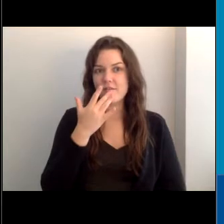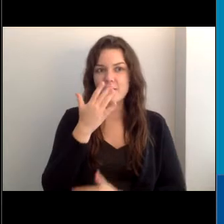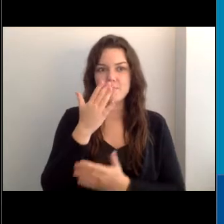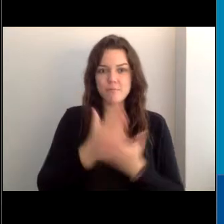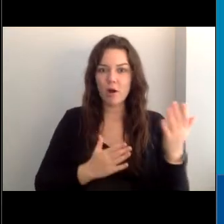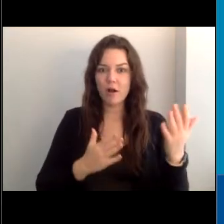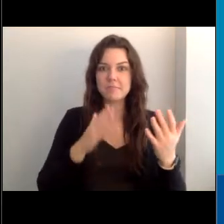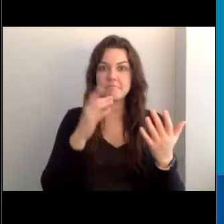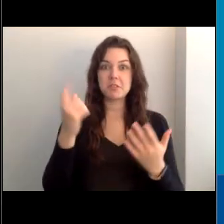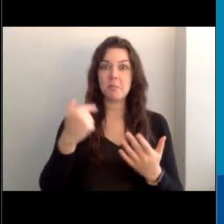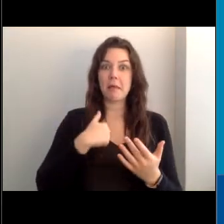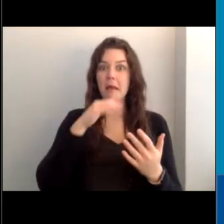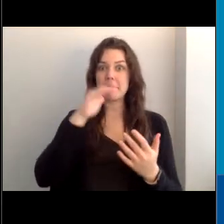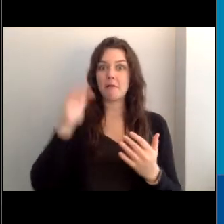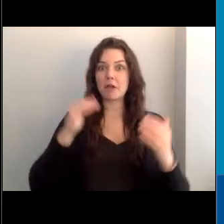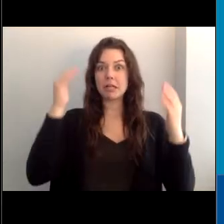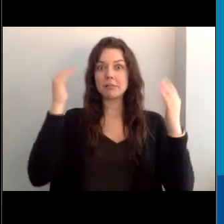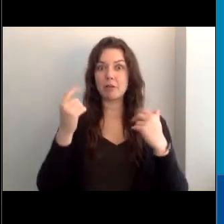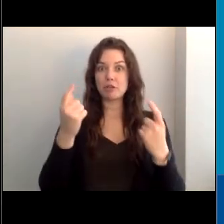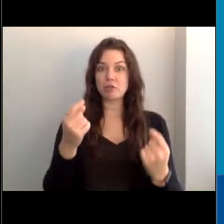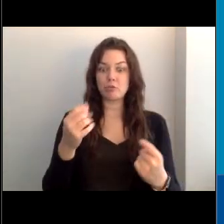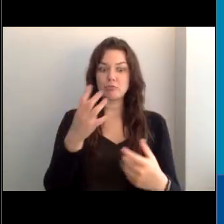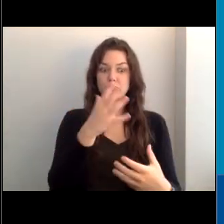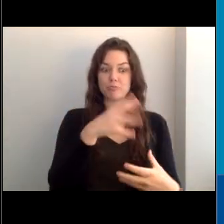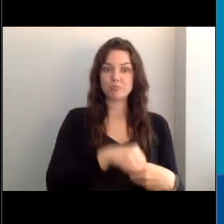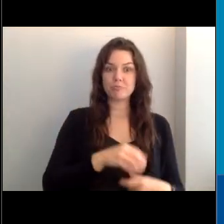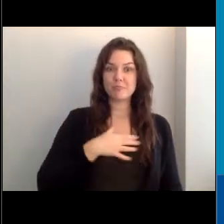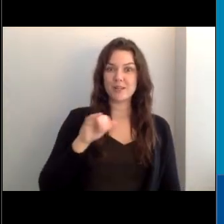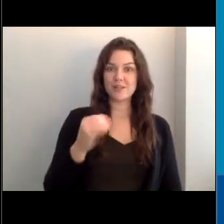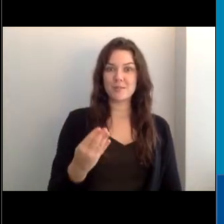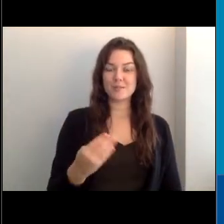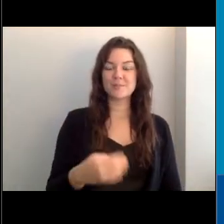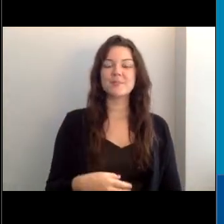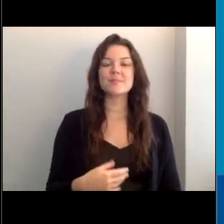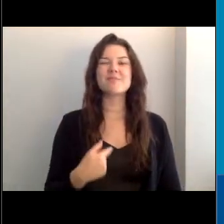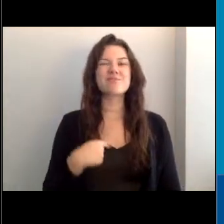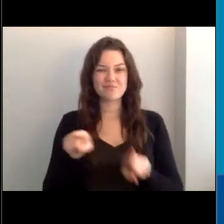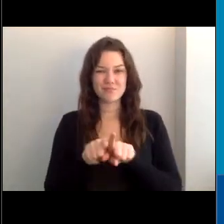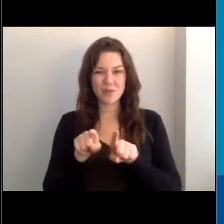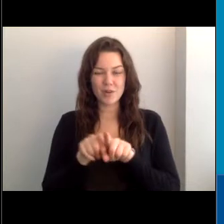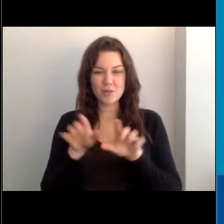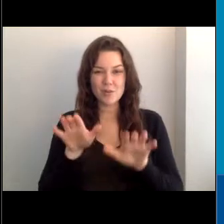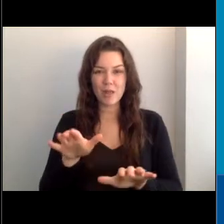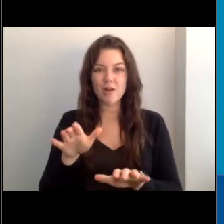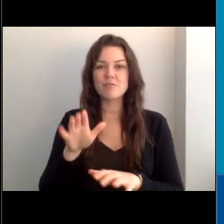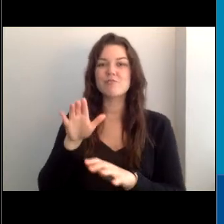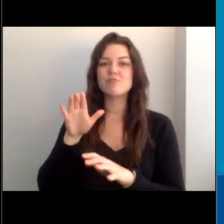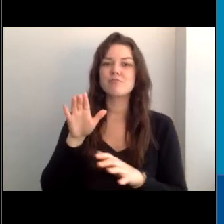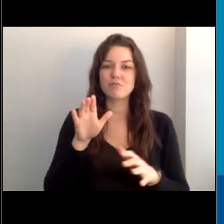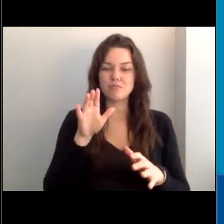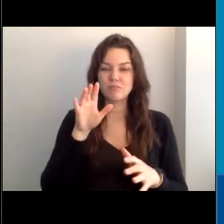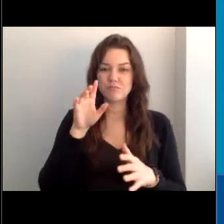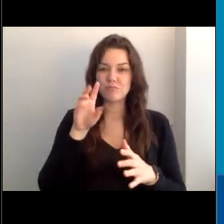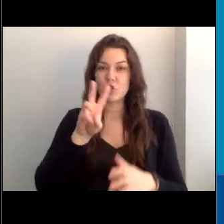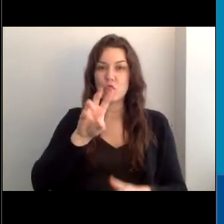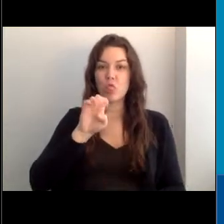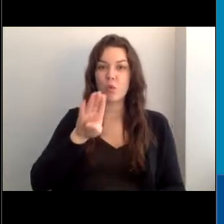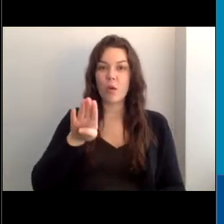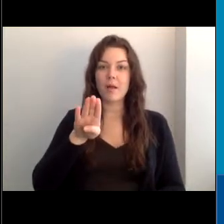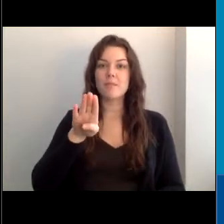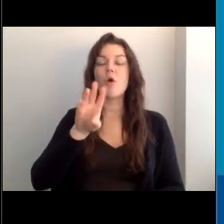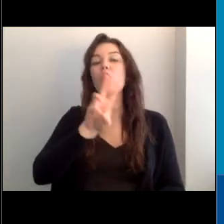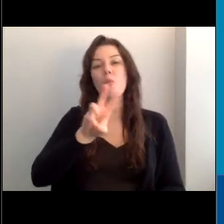job. So that might have to be it, but I also love doing our website. I'm actually the web coordinator